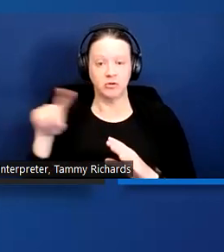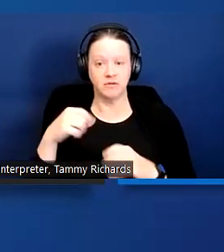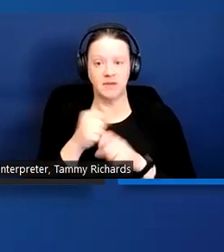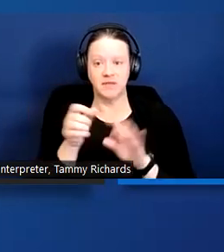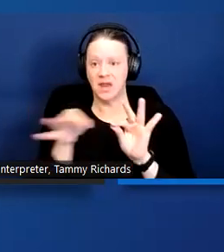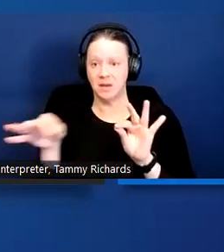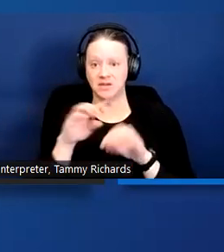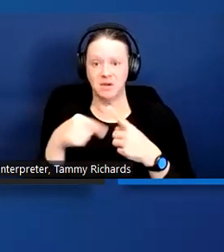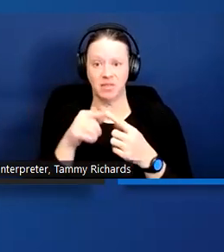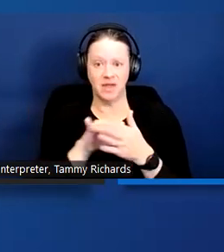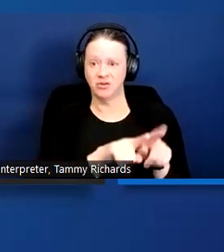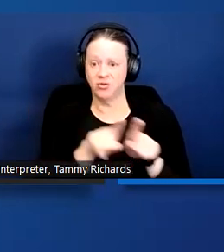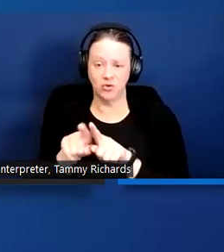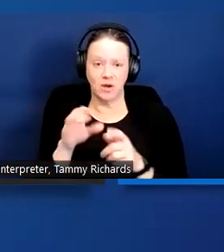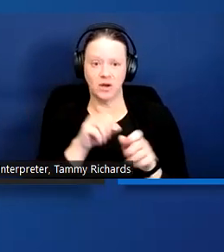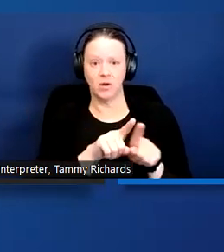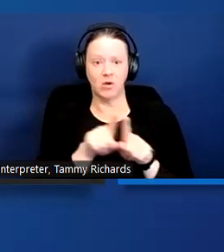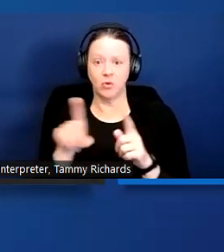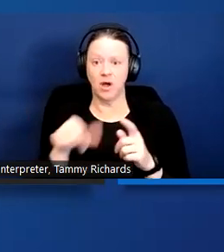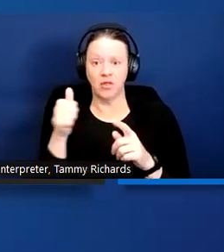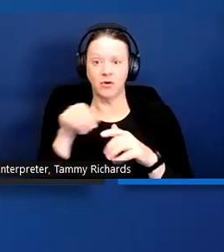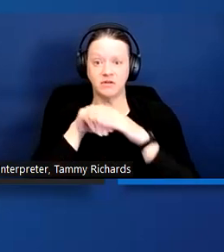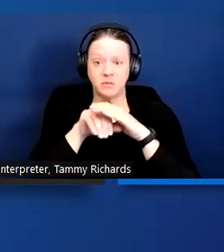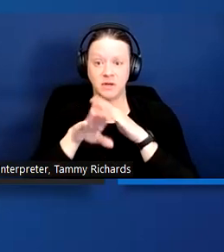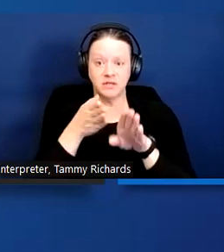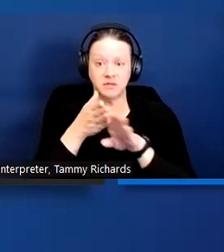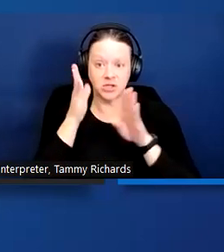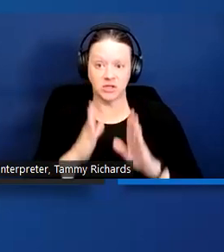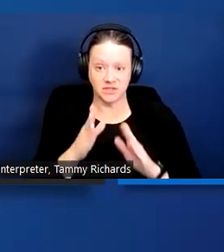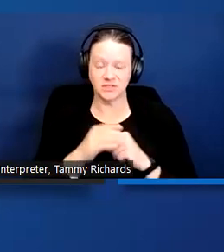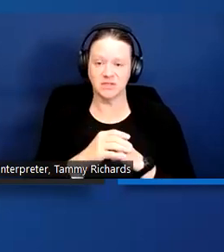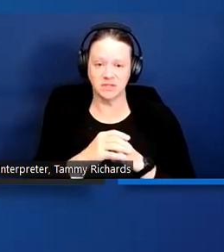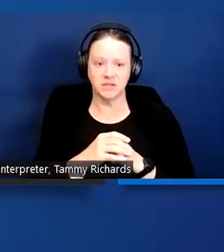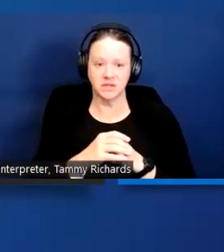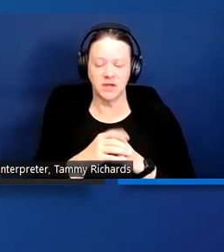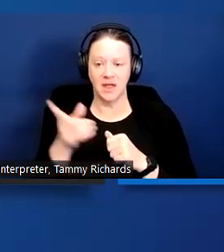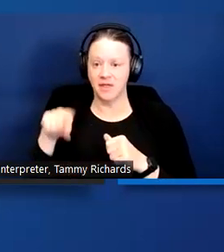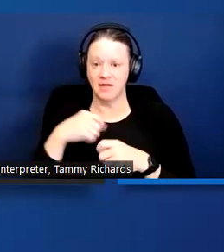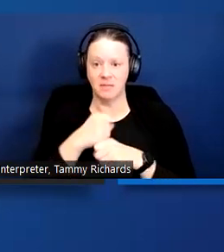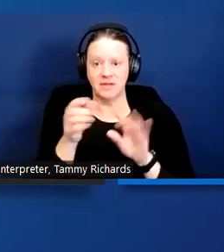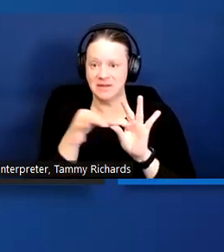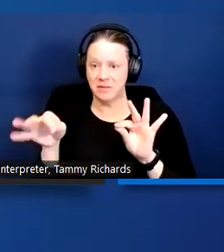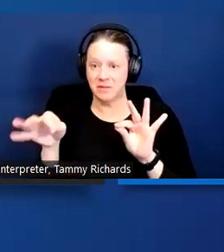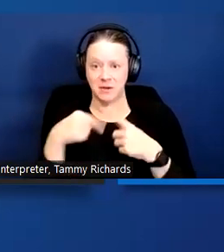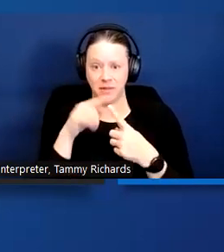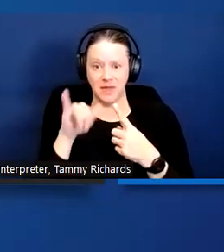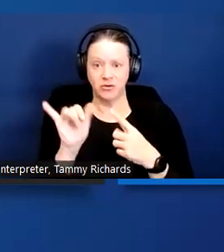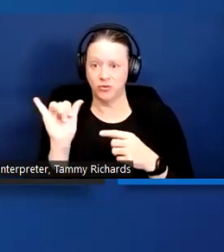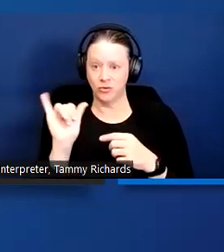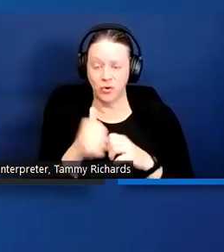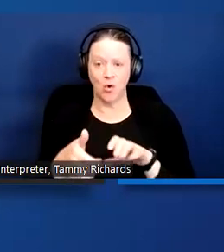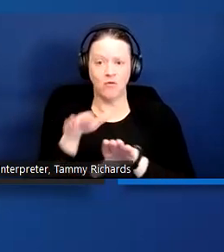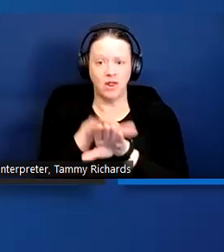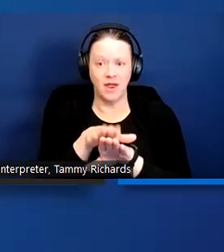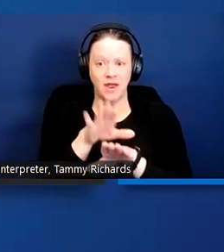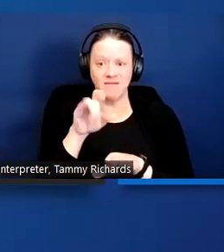statements about it as well, and also other accessibility specialists have made statements about it. Overlay Factsheet,